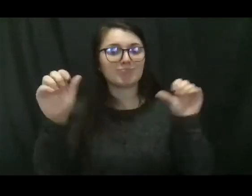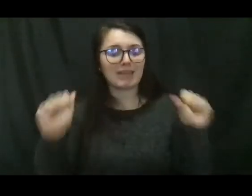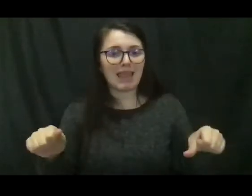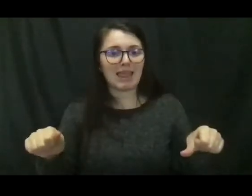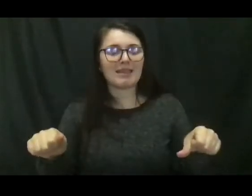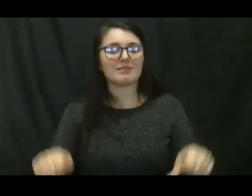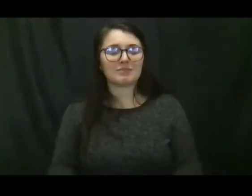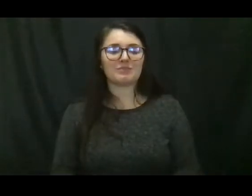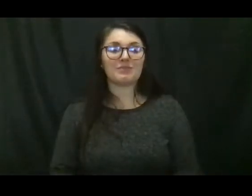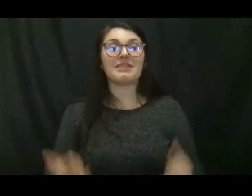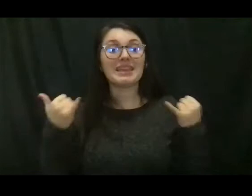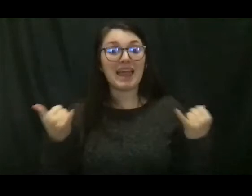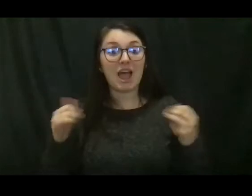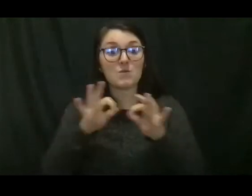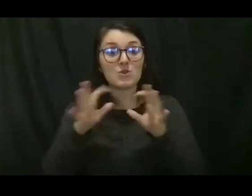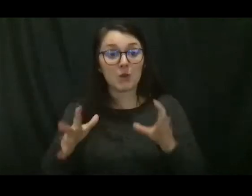go to waste.